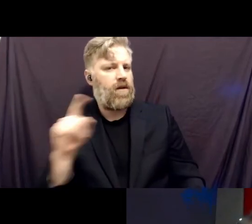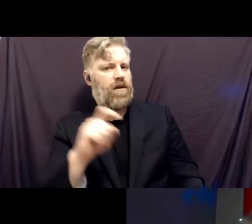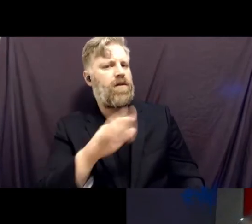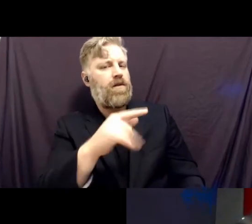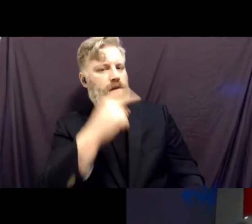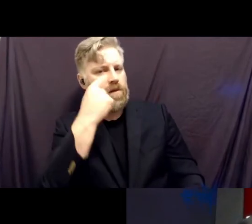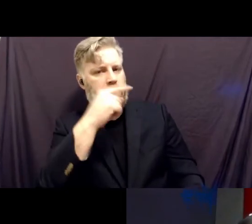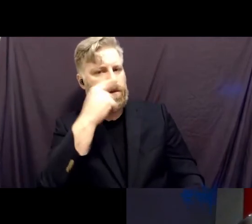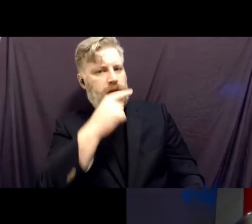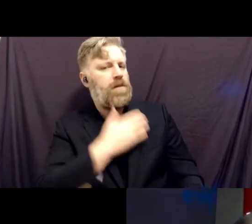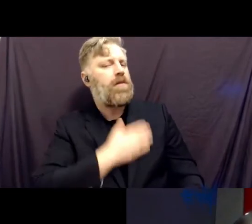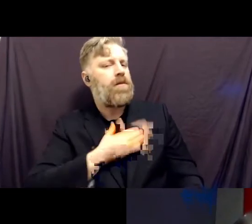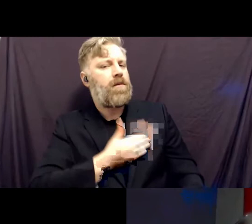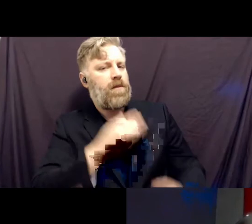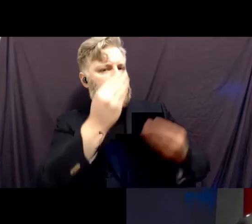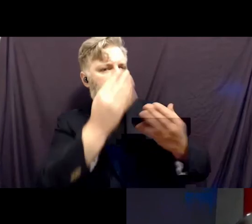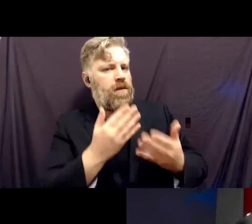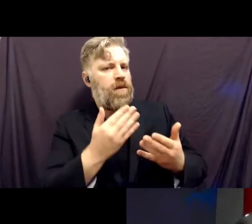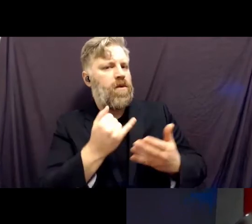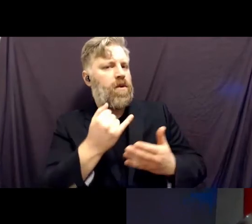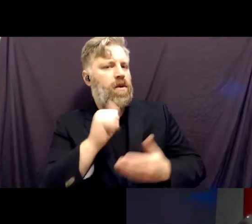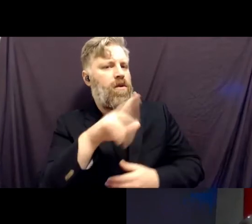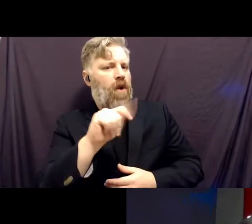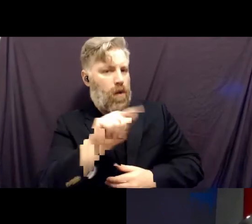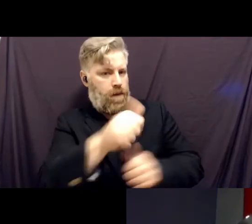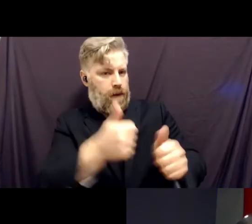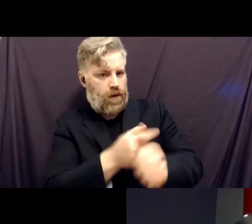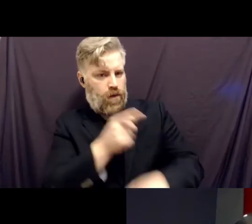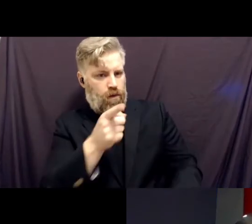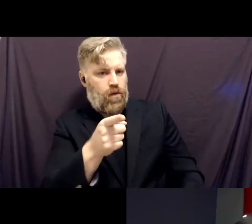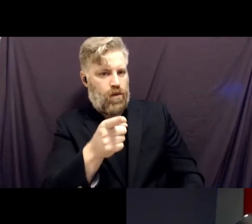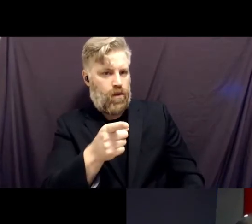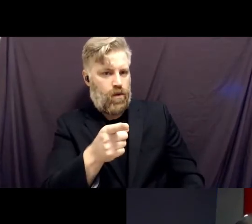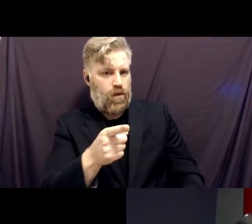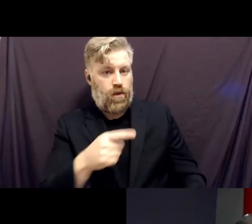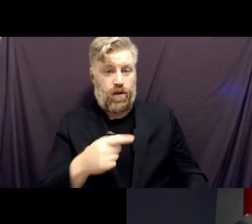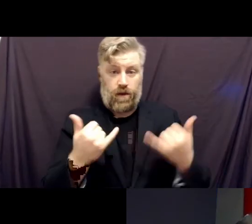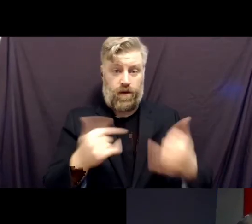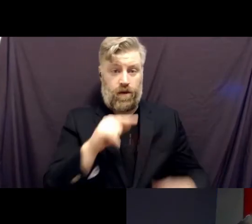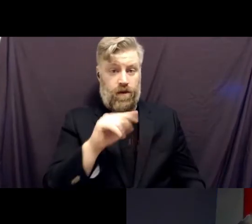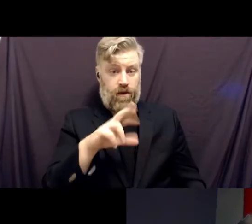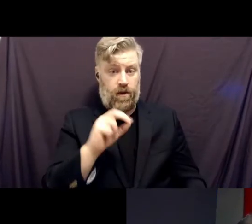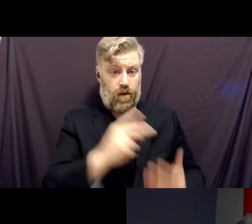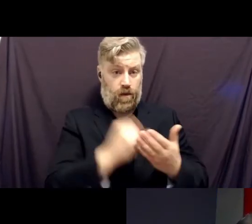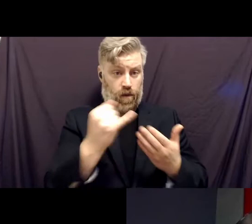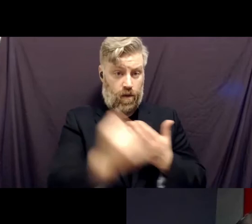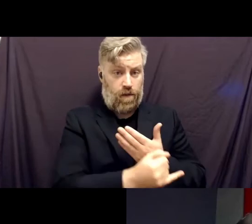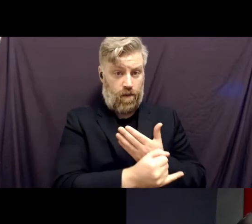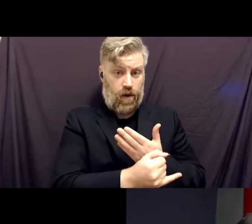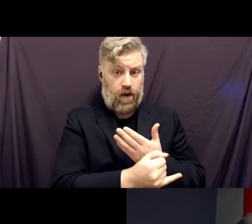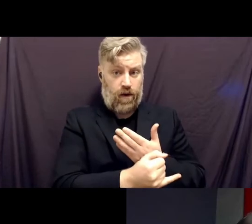a little about the artwork behind you? Is the current Zero project regarding the Corona